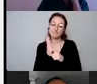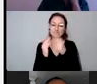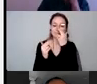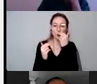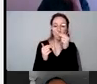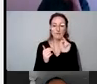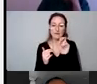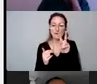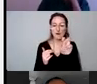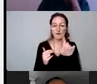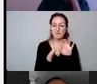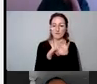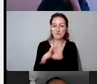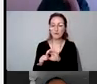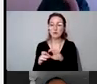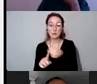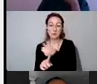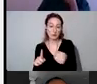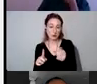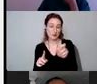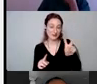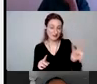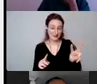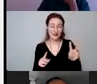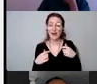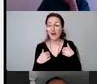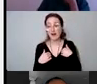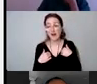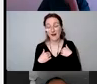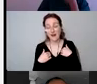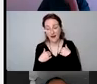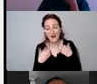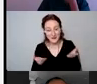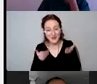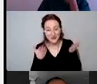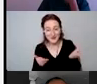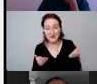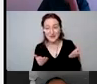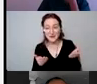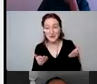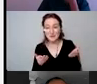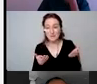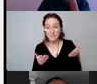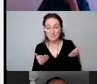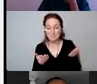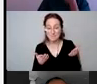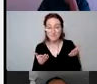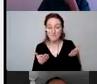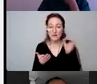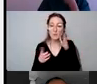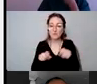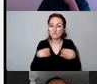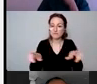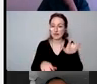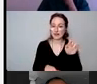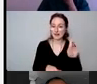violence. I highly recommend you guys just really, we'll send the link in the chat to the exhibition